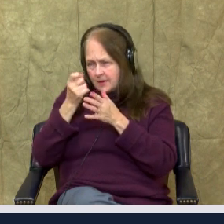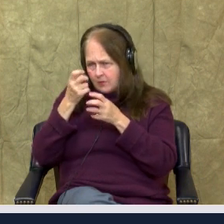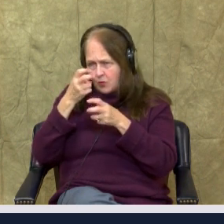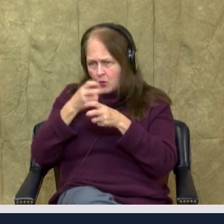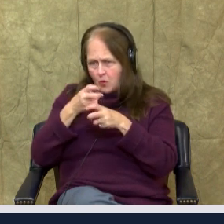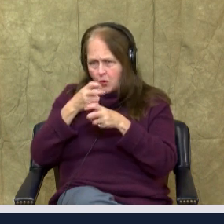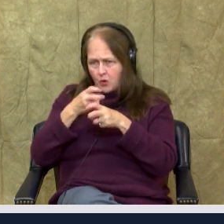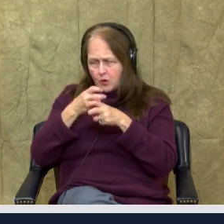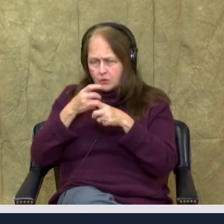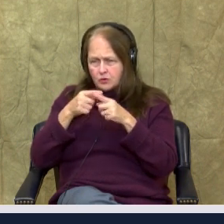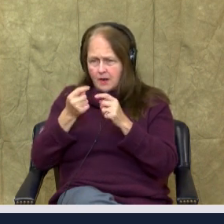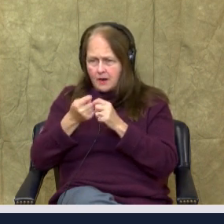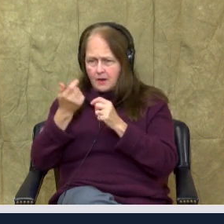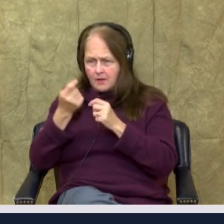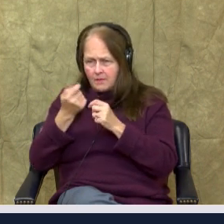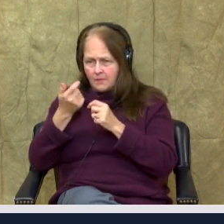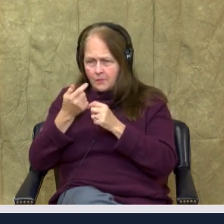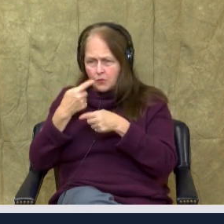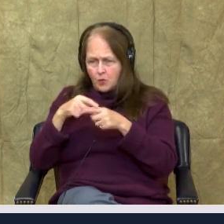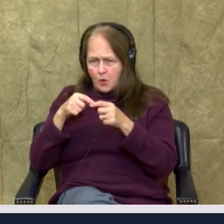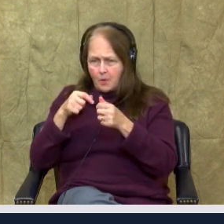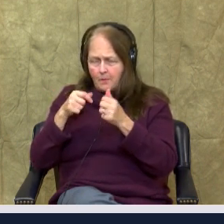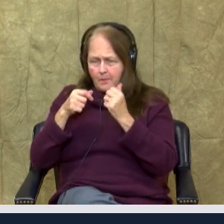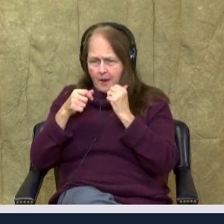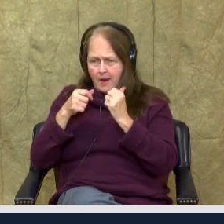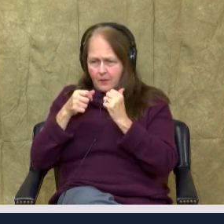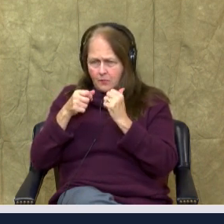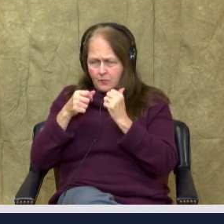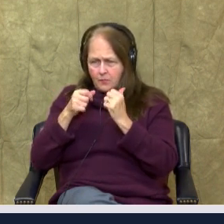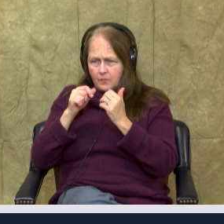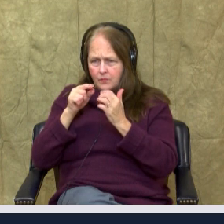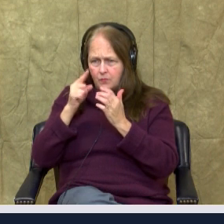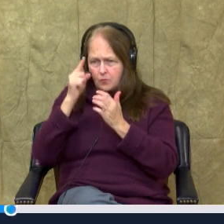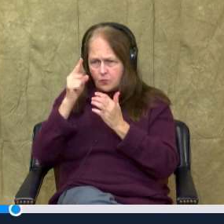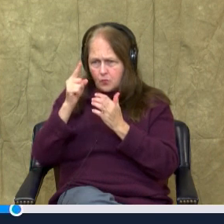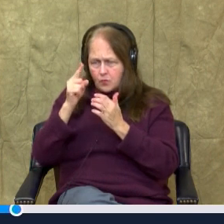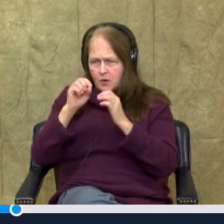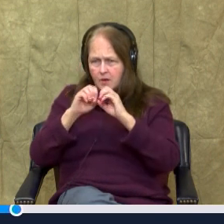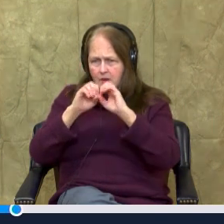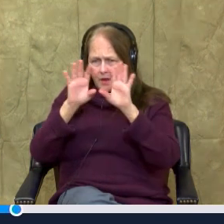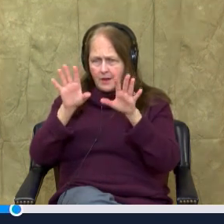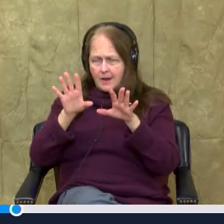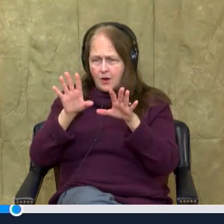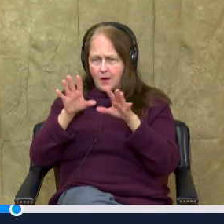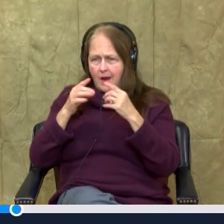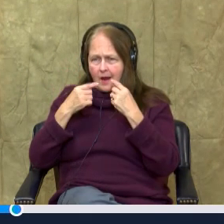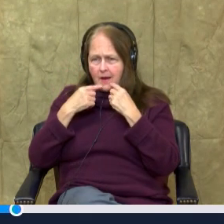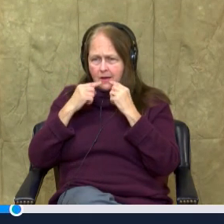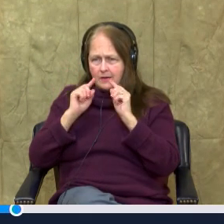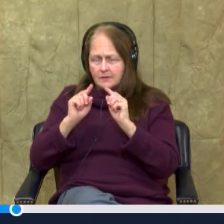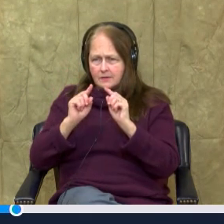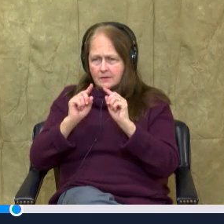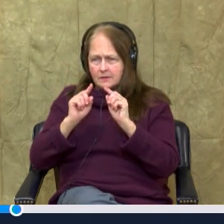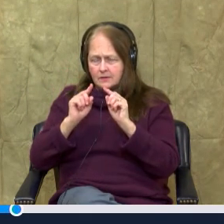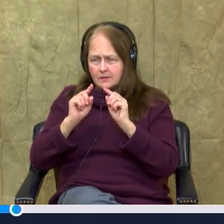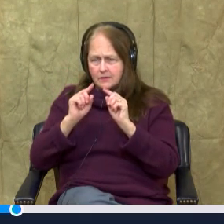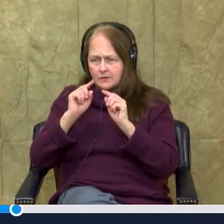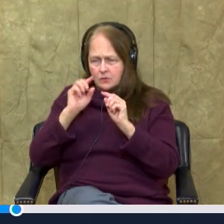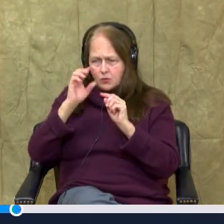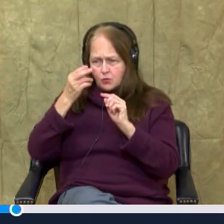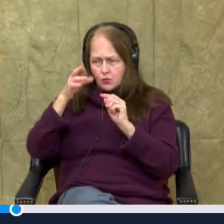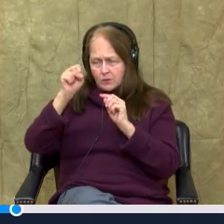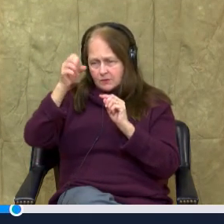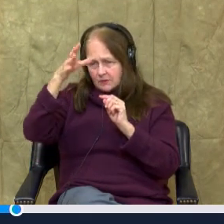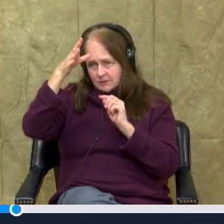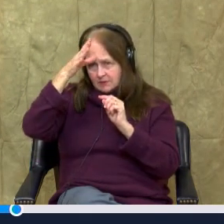harder to eliminate, but if we go back, there is one clear-cut answer, and that would be that Chris's dad